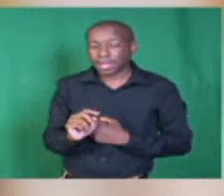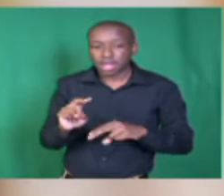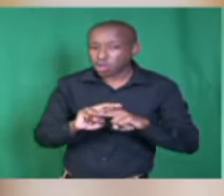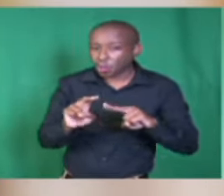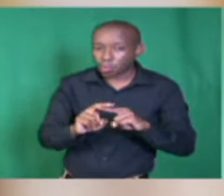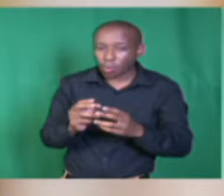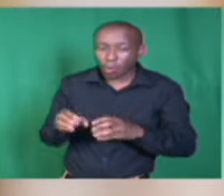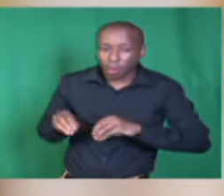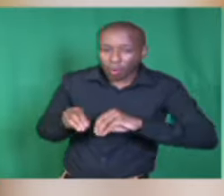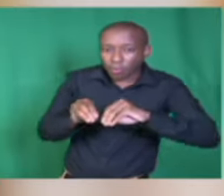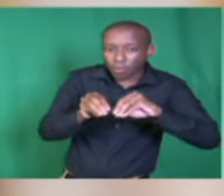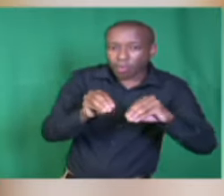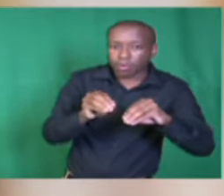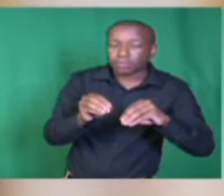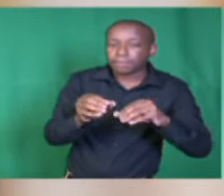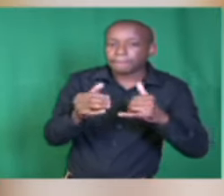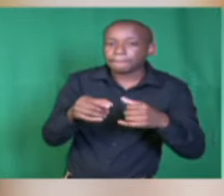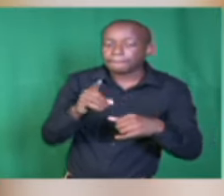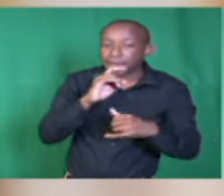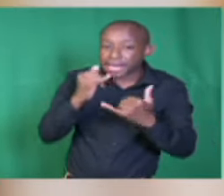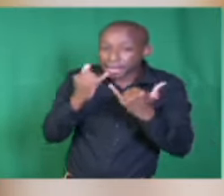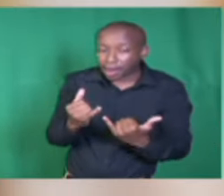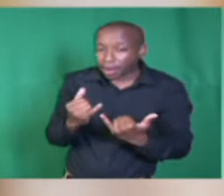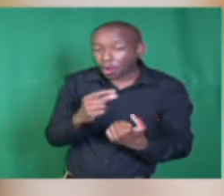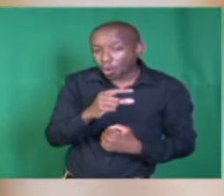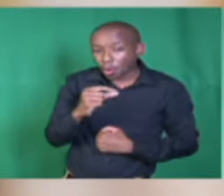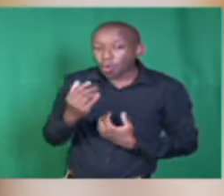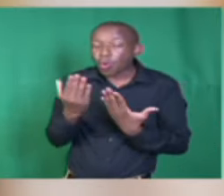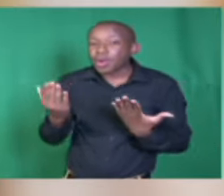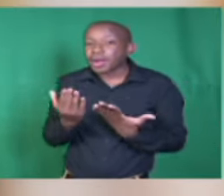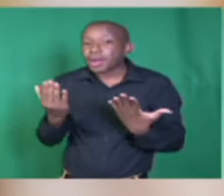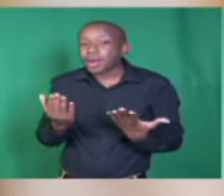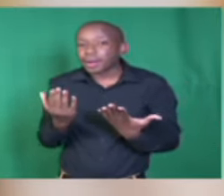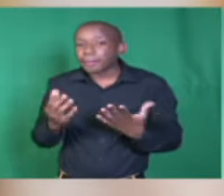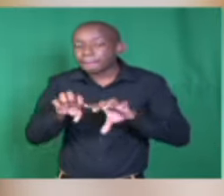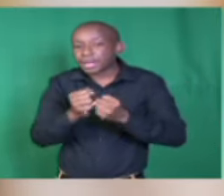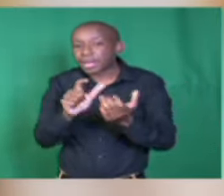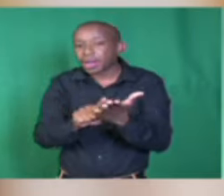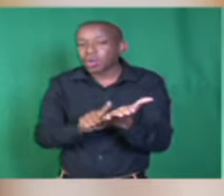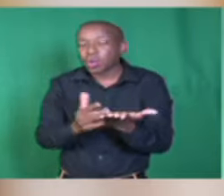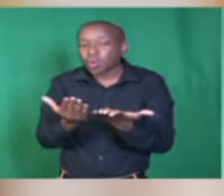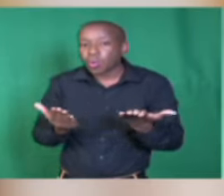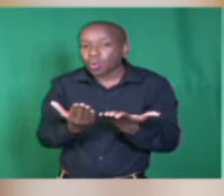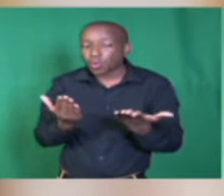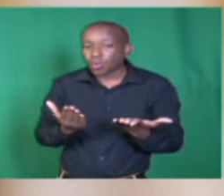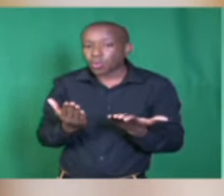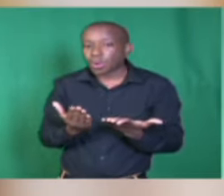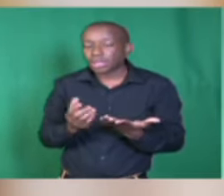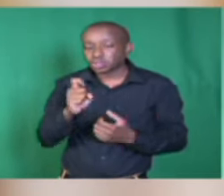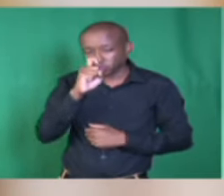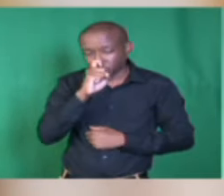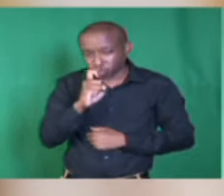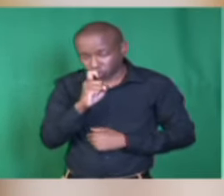you are not taken to the Jewish court, but you are taken to the, you are not taken to the Roman court, but to the